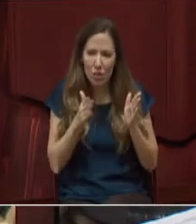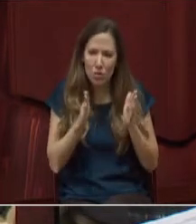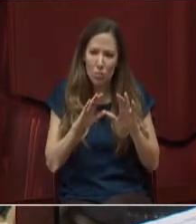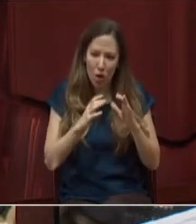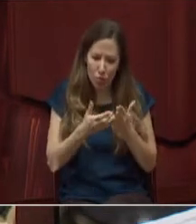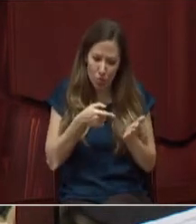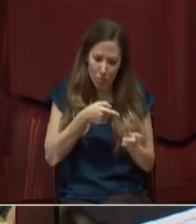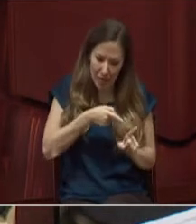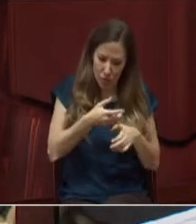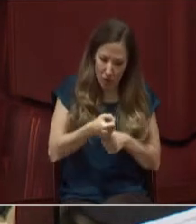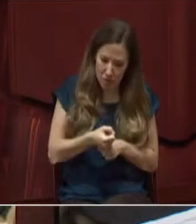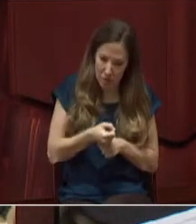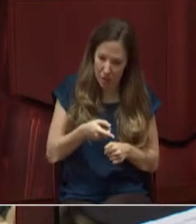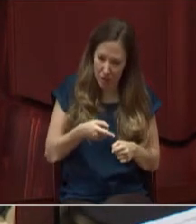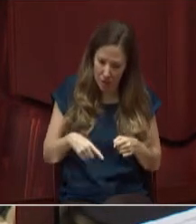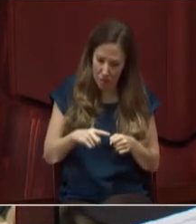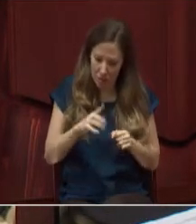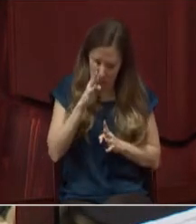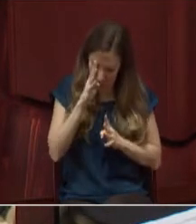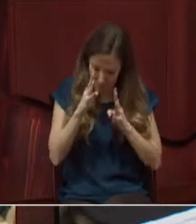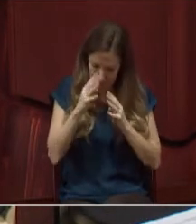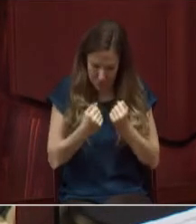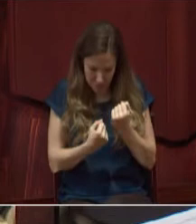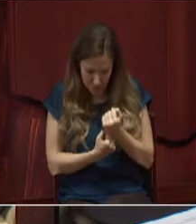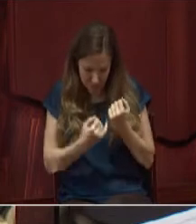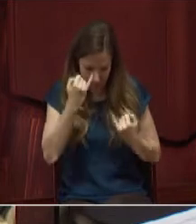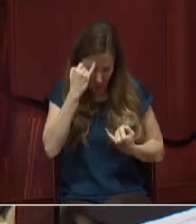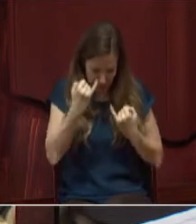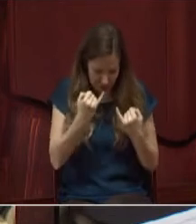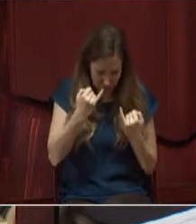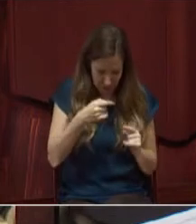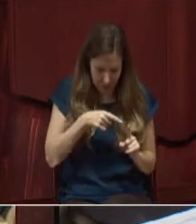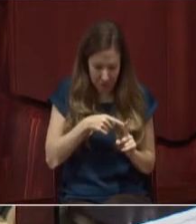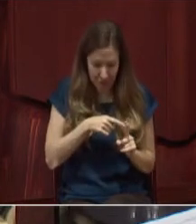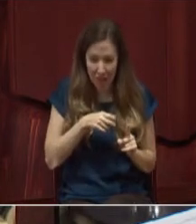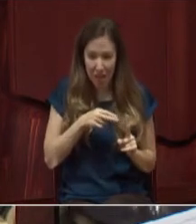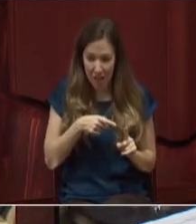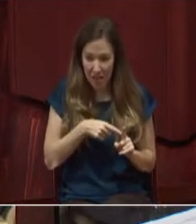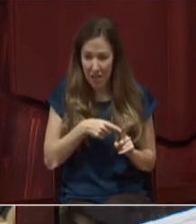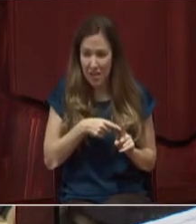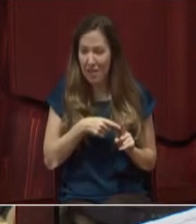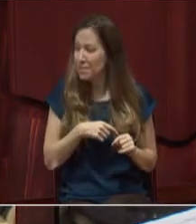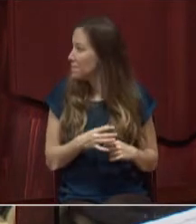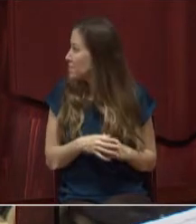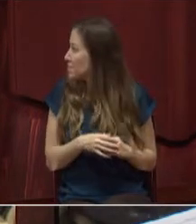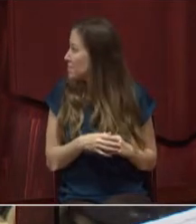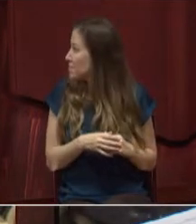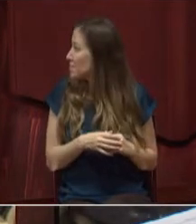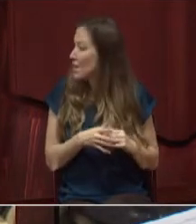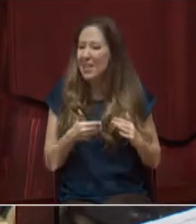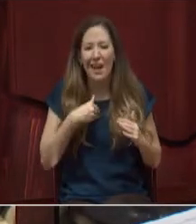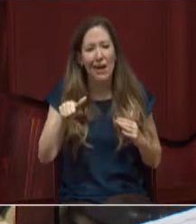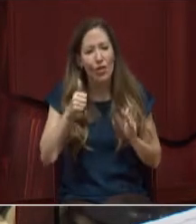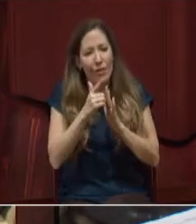in putting together the framework, and then having more experienced legal counsels and so forth put the words